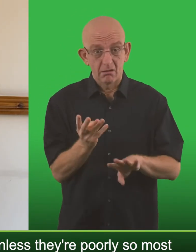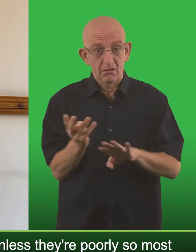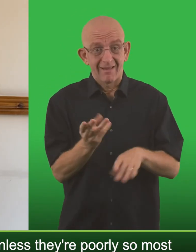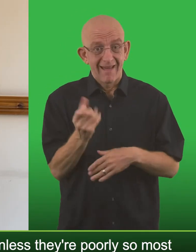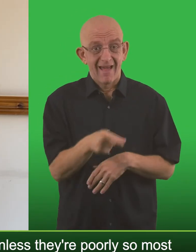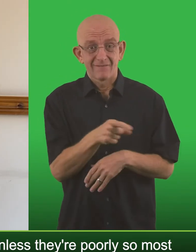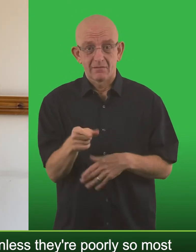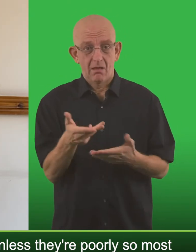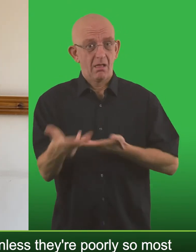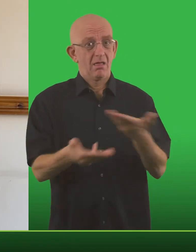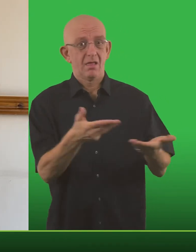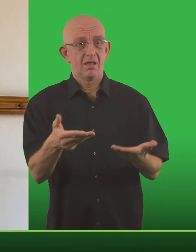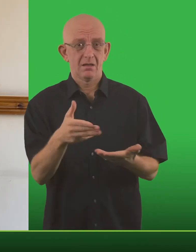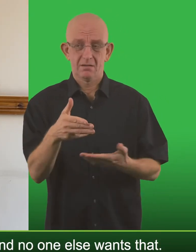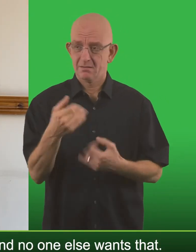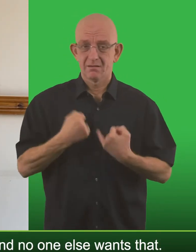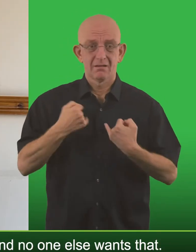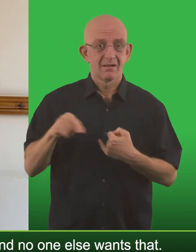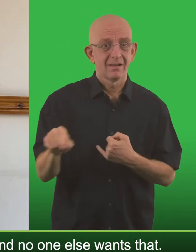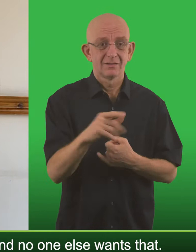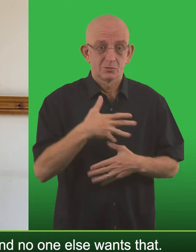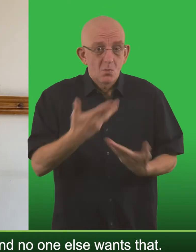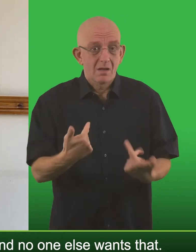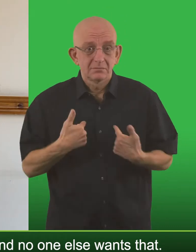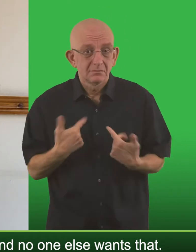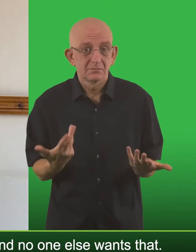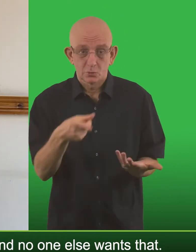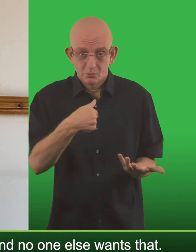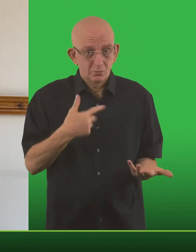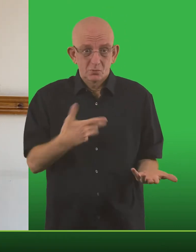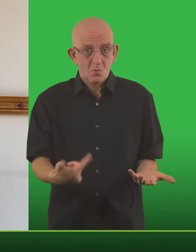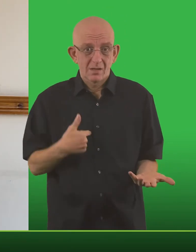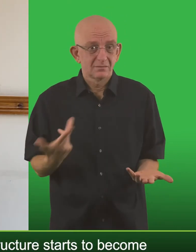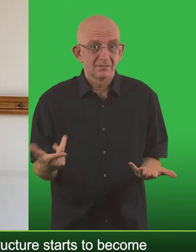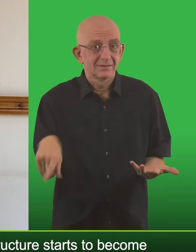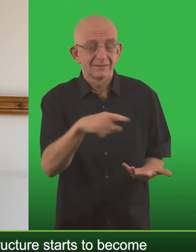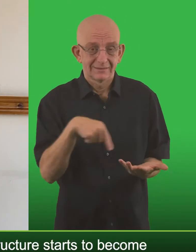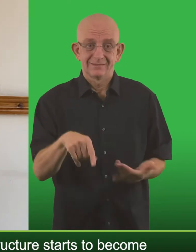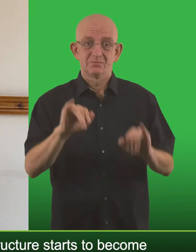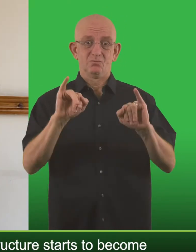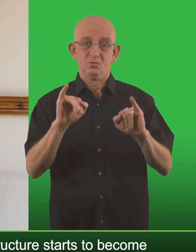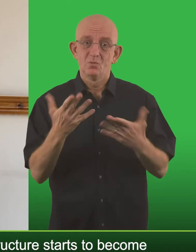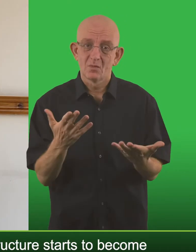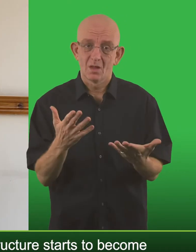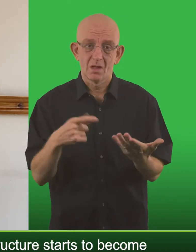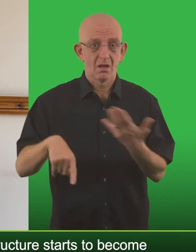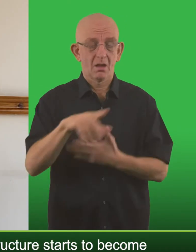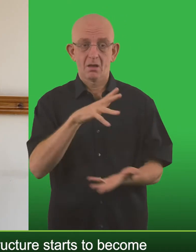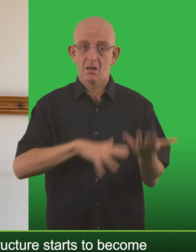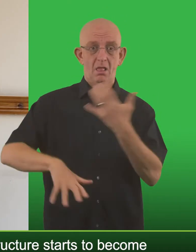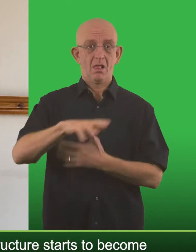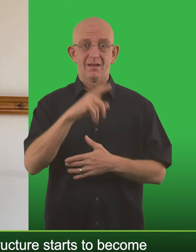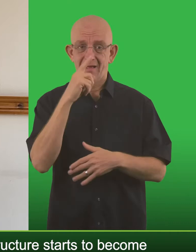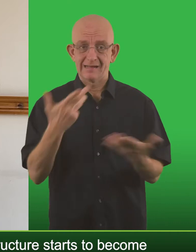high prevalence is leading to poorly people. And we don't want that. I don't want that. No one else wants that. You get to a stage where critical infrastructure